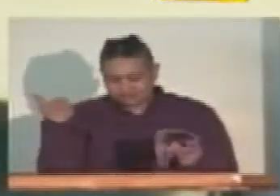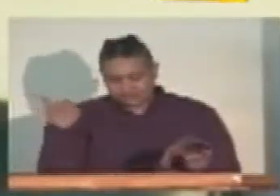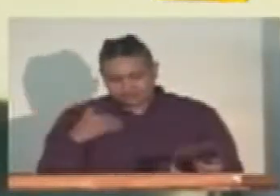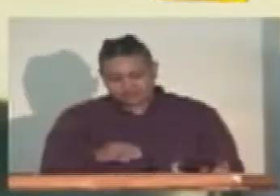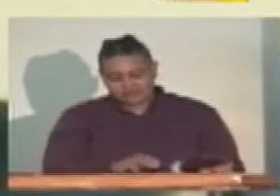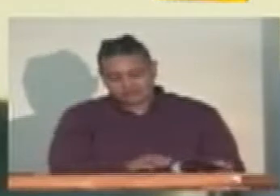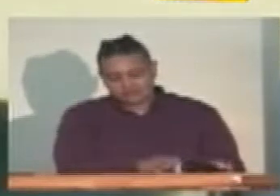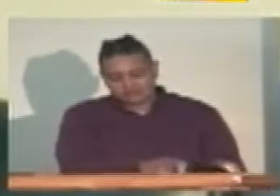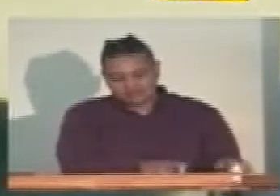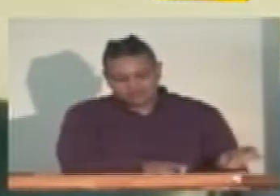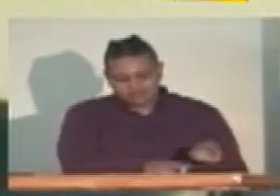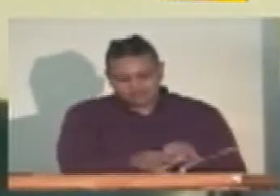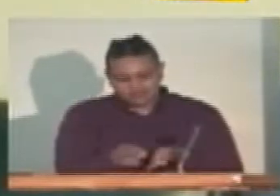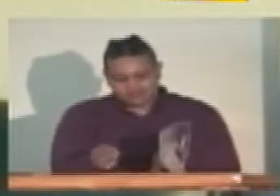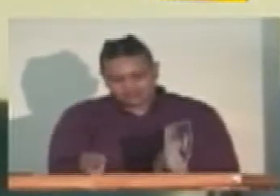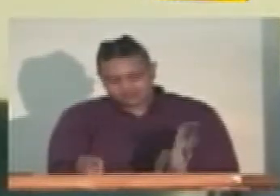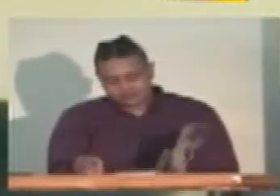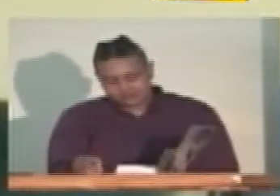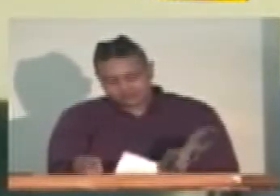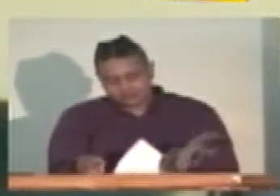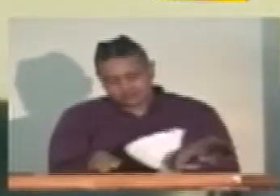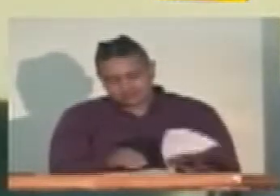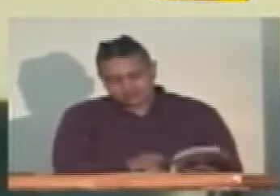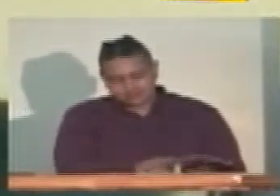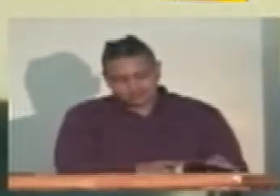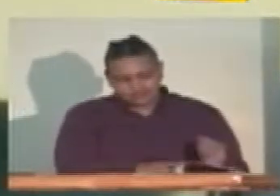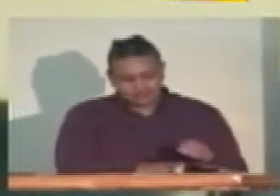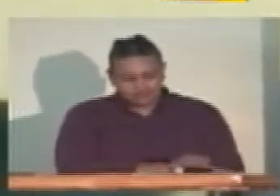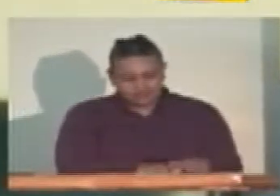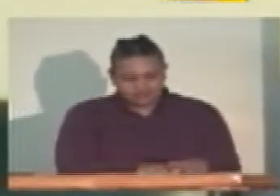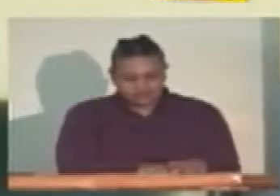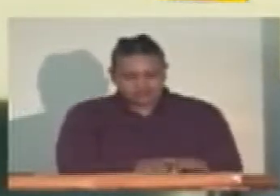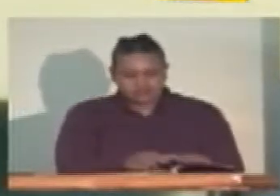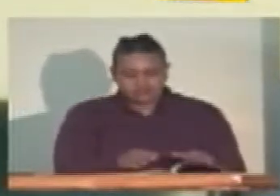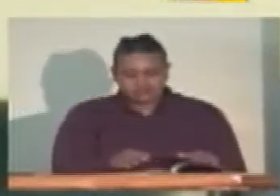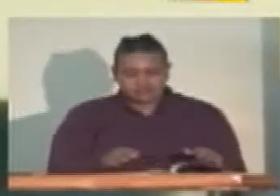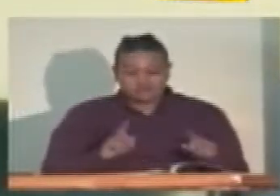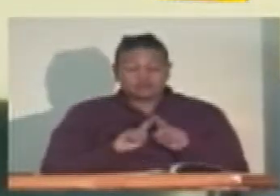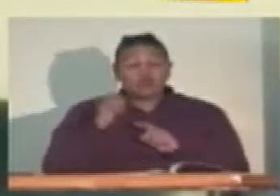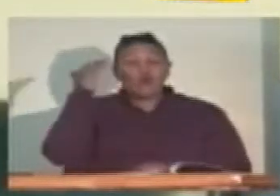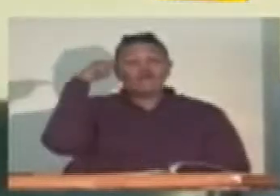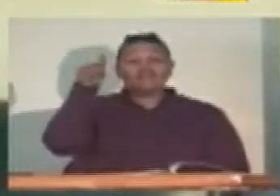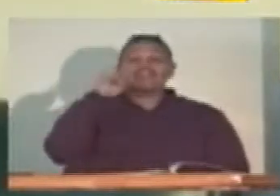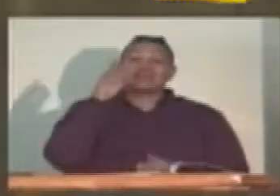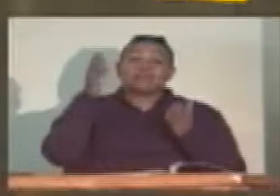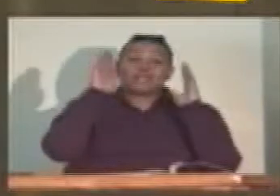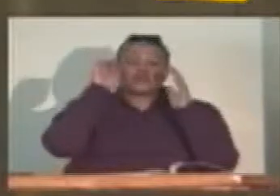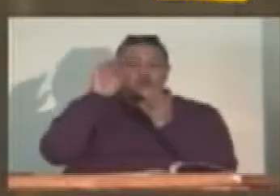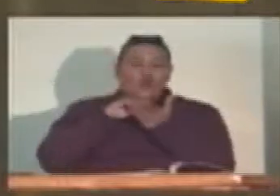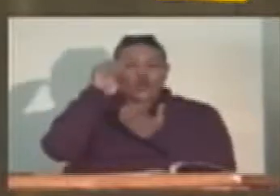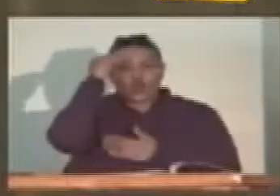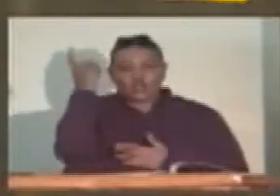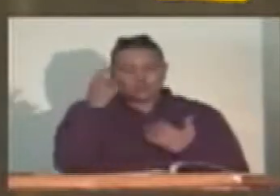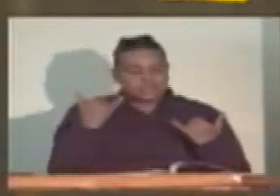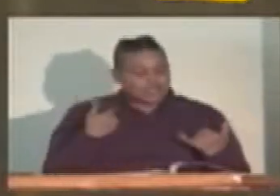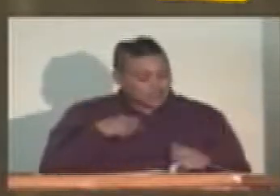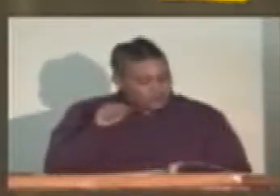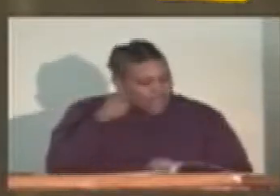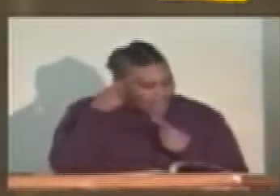hopefully, if he pays attention, he would learn something here today that we can agree